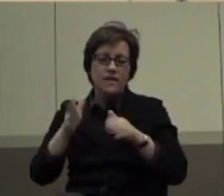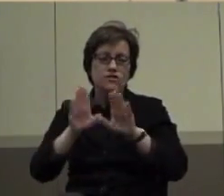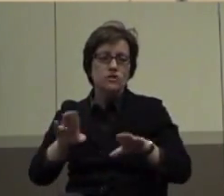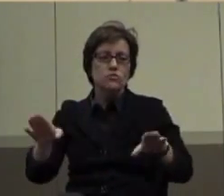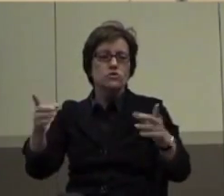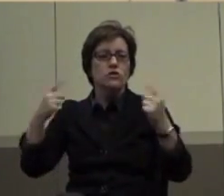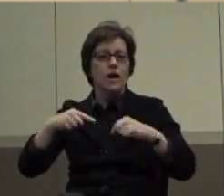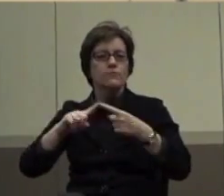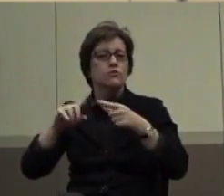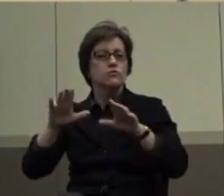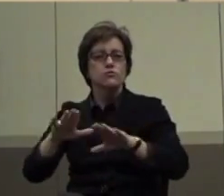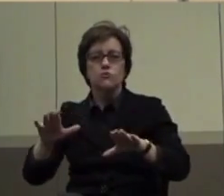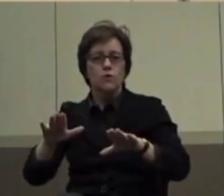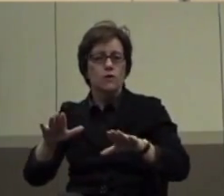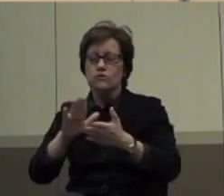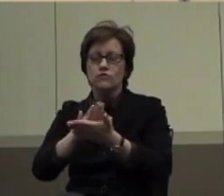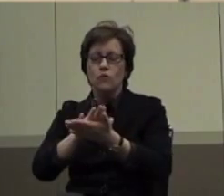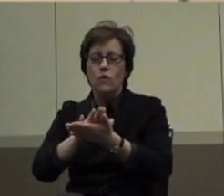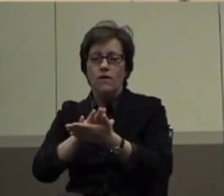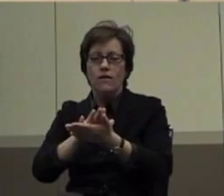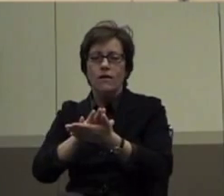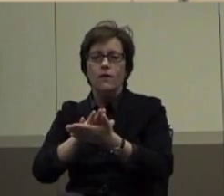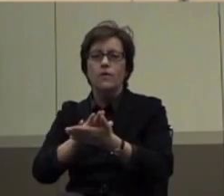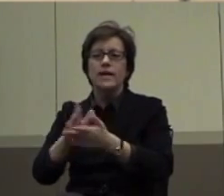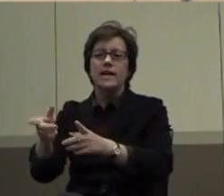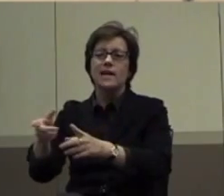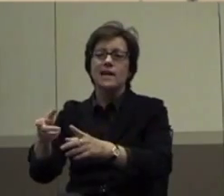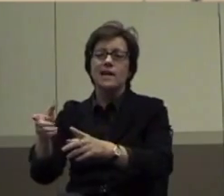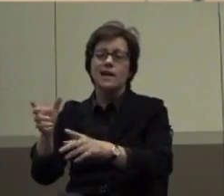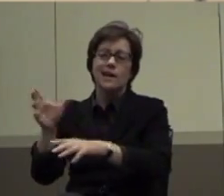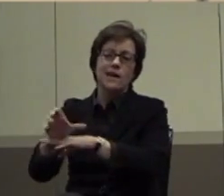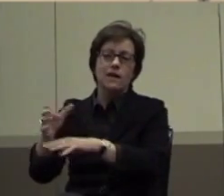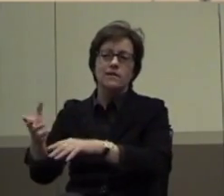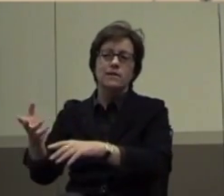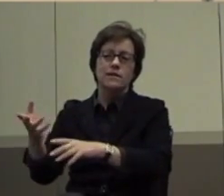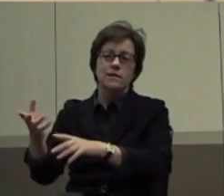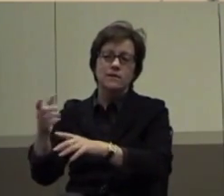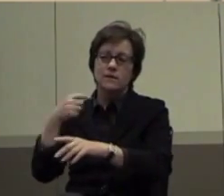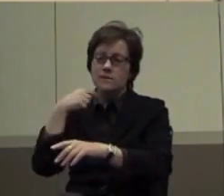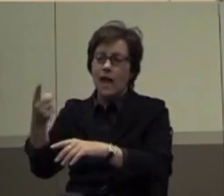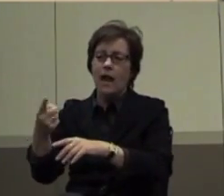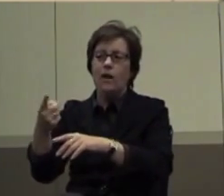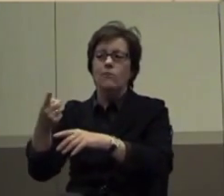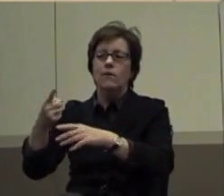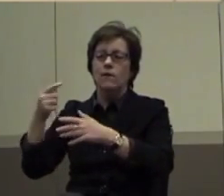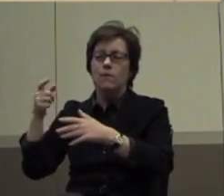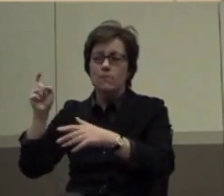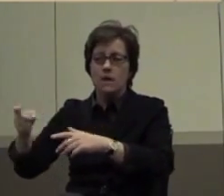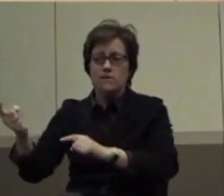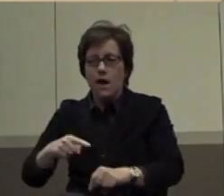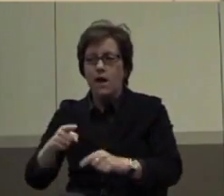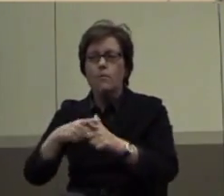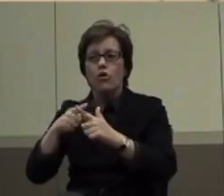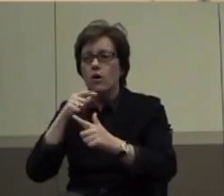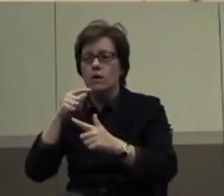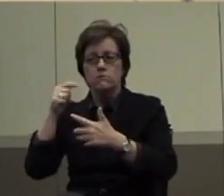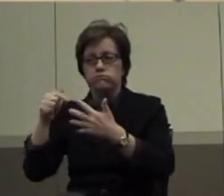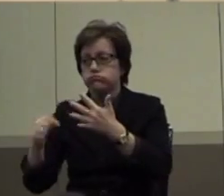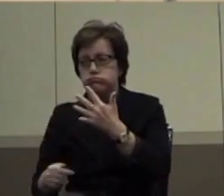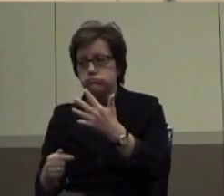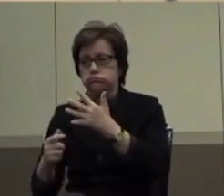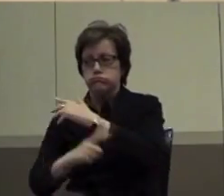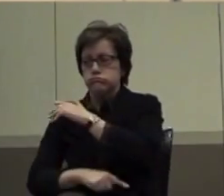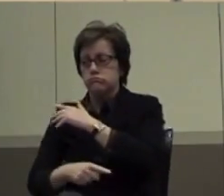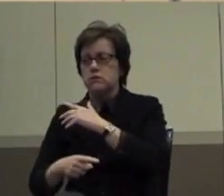to school. We compel them to come to school. So if I'm the kid, I didn't choose to be in this seat. You're making me be in